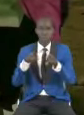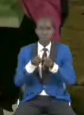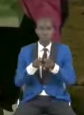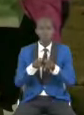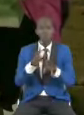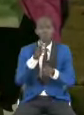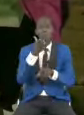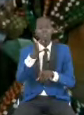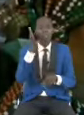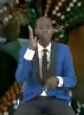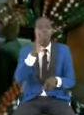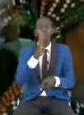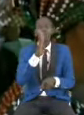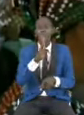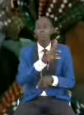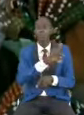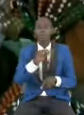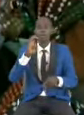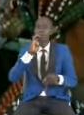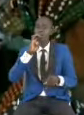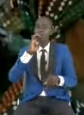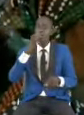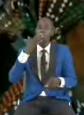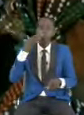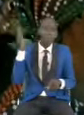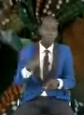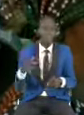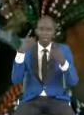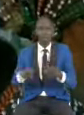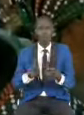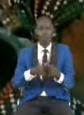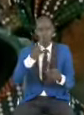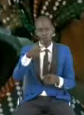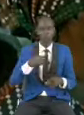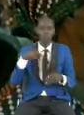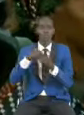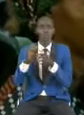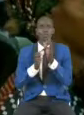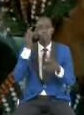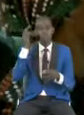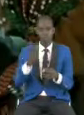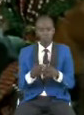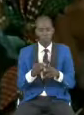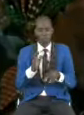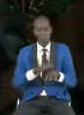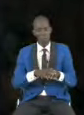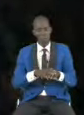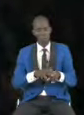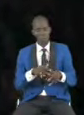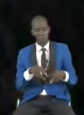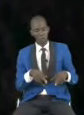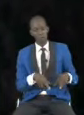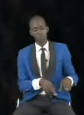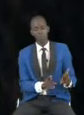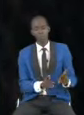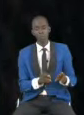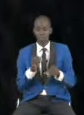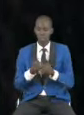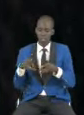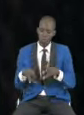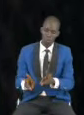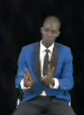befall. No evil will befall you. On the road, in the way, anywhere,